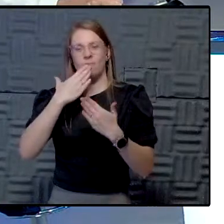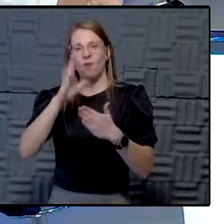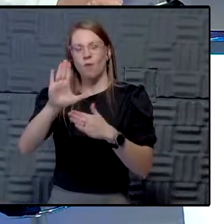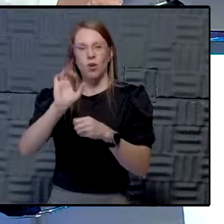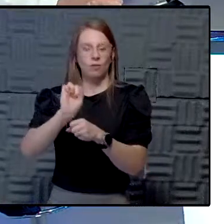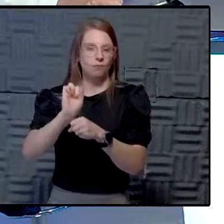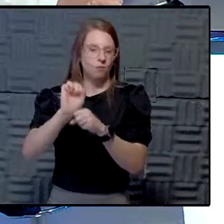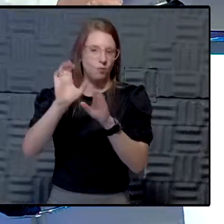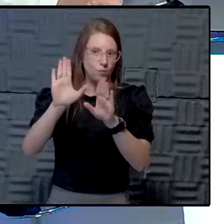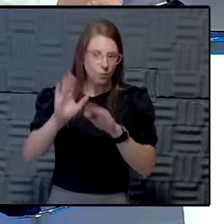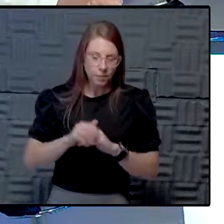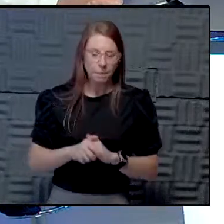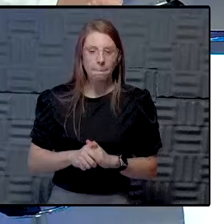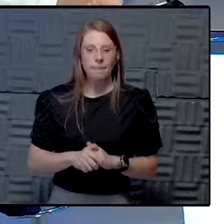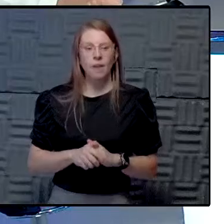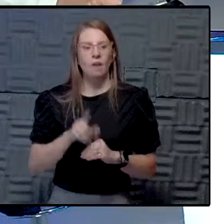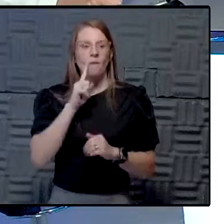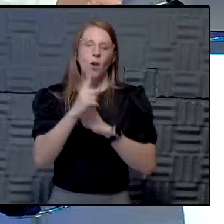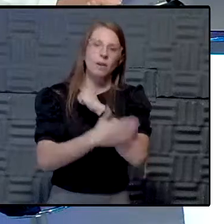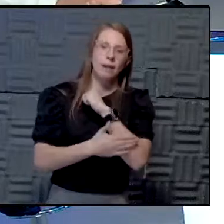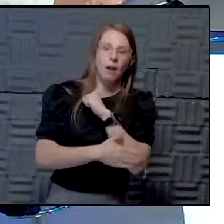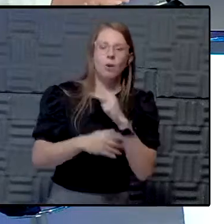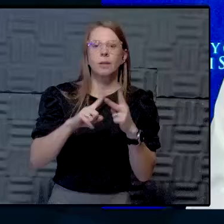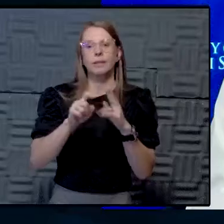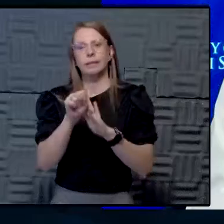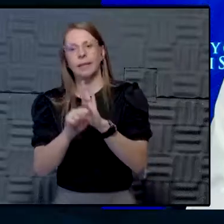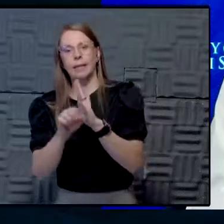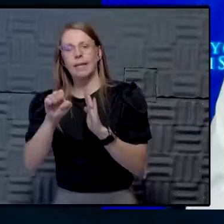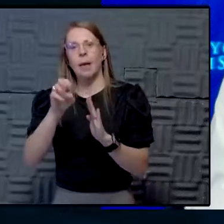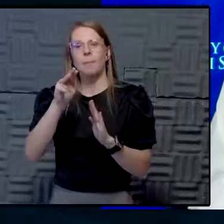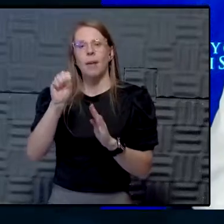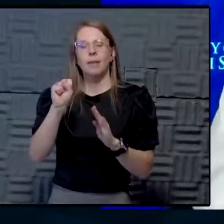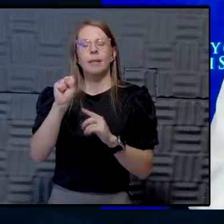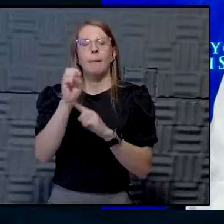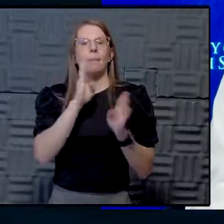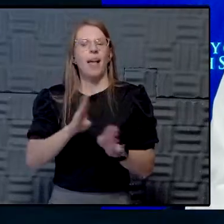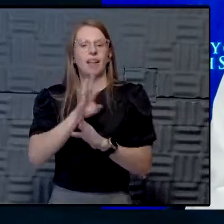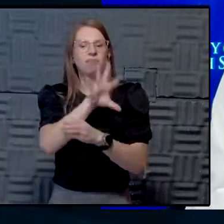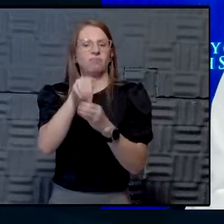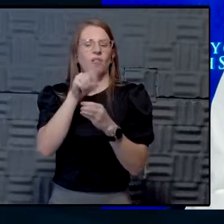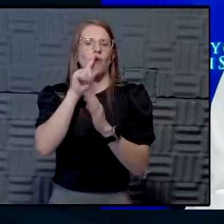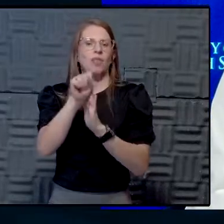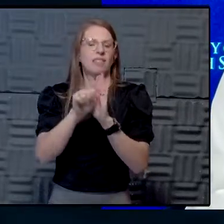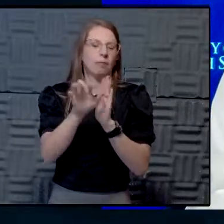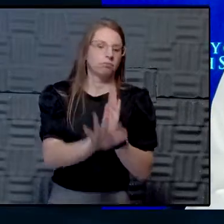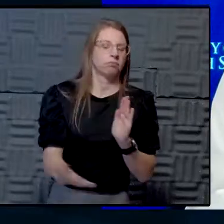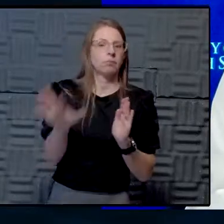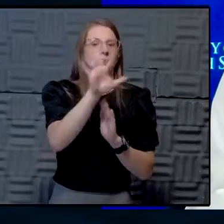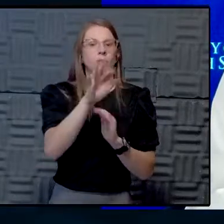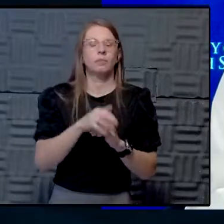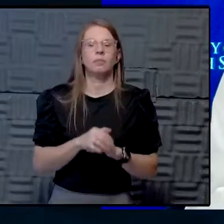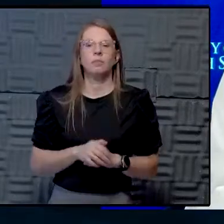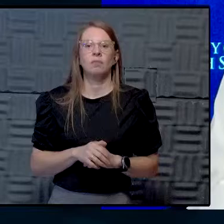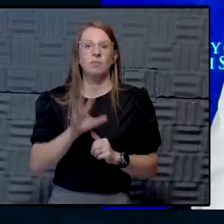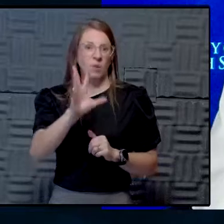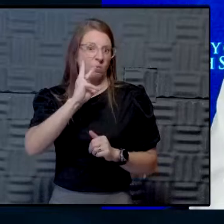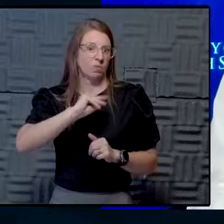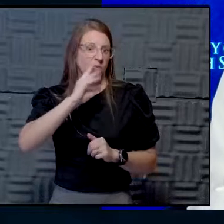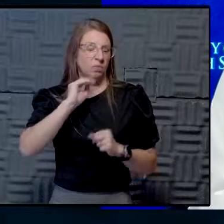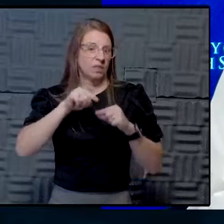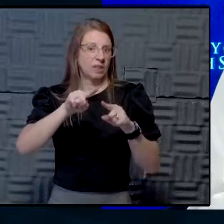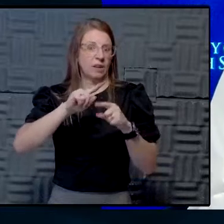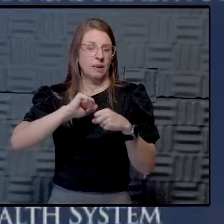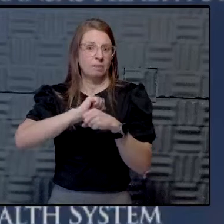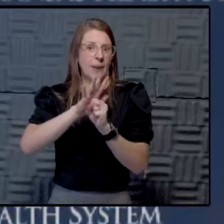in the county and the state, because I know you do a lot of work on EMS planning throughout the state. Talk to us a little bit about the toll and the work during the pandemic and what